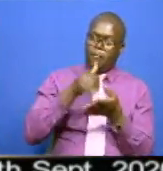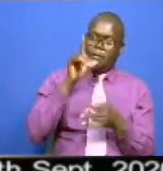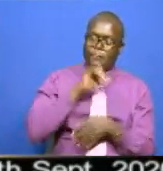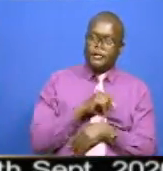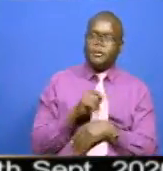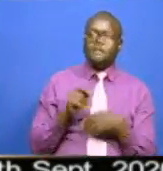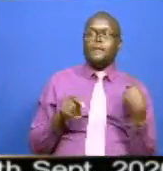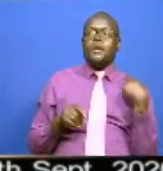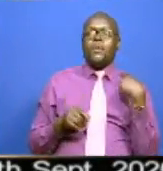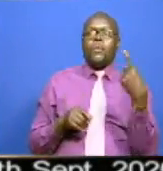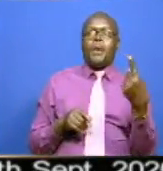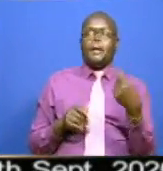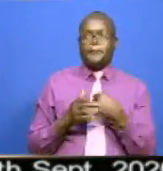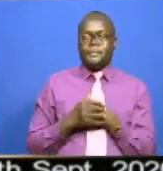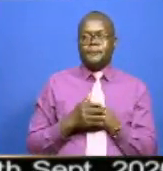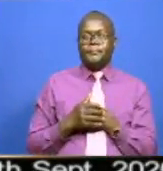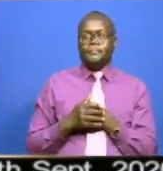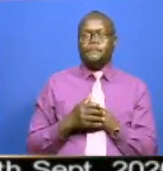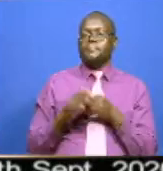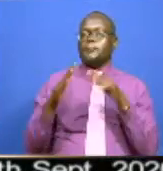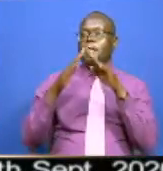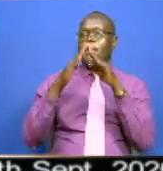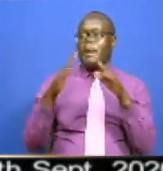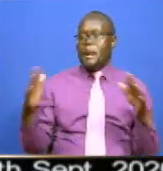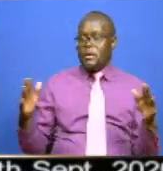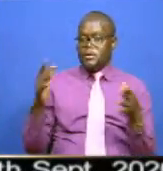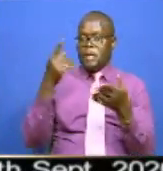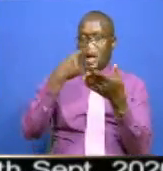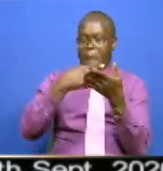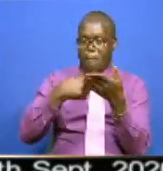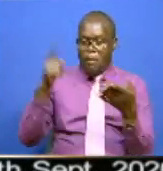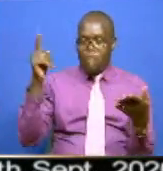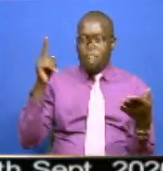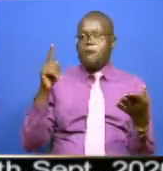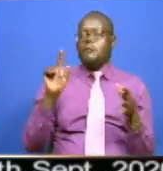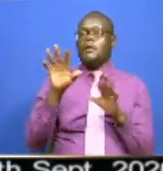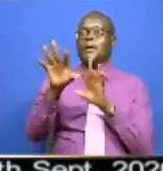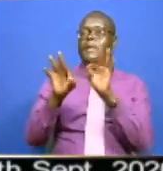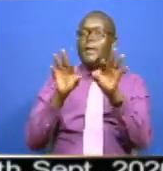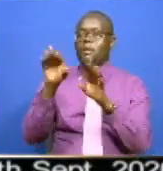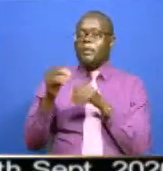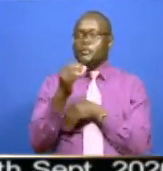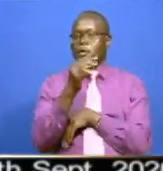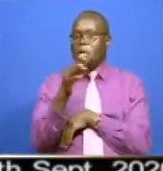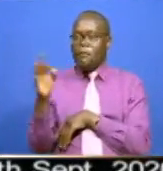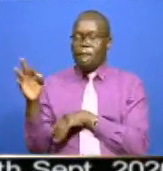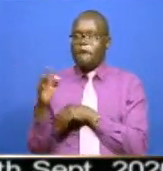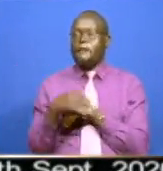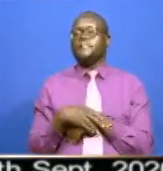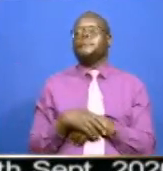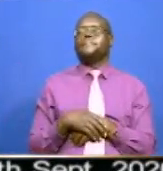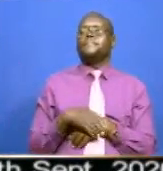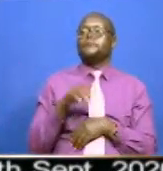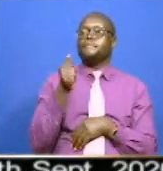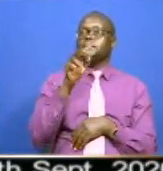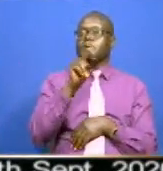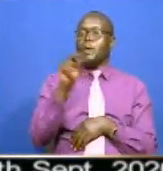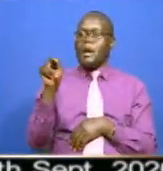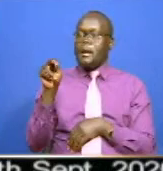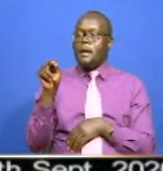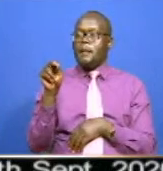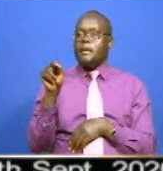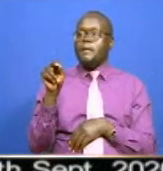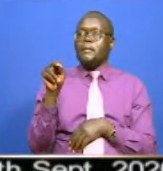One, that the House approves the nomination of Ms. Ann Dirito,